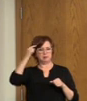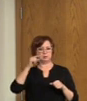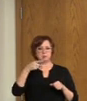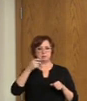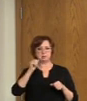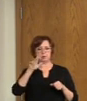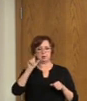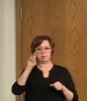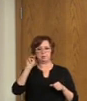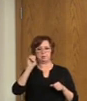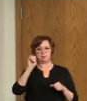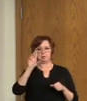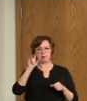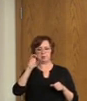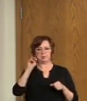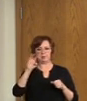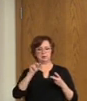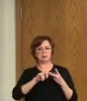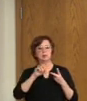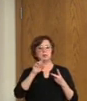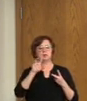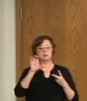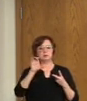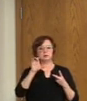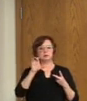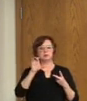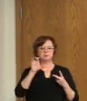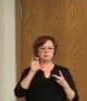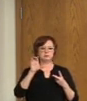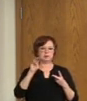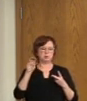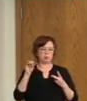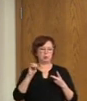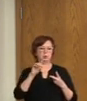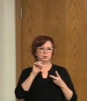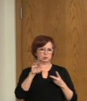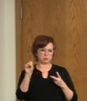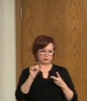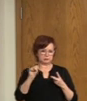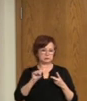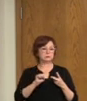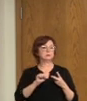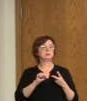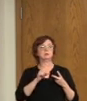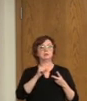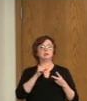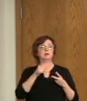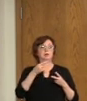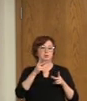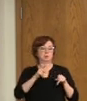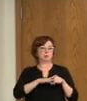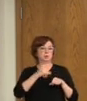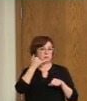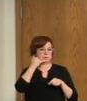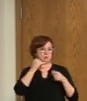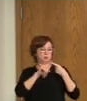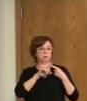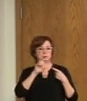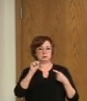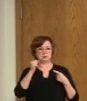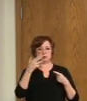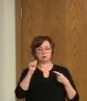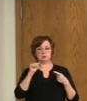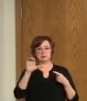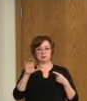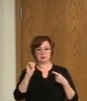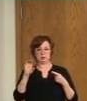as Saskatchewan's Chief Medical Health Officer, Dr. Shahab. As well on the line, we have SHA CEO Scott